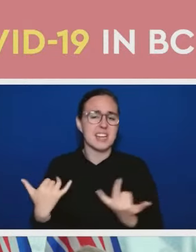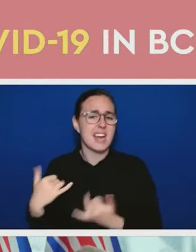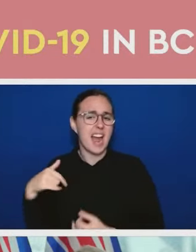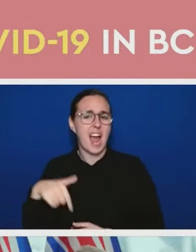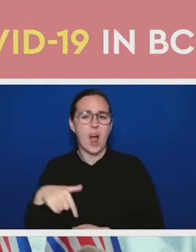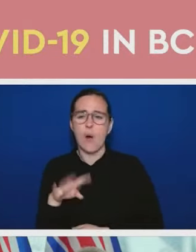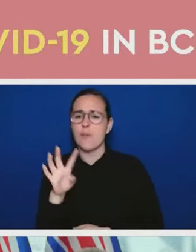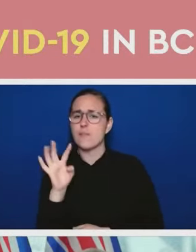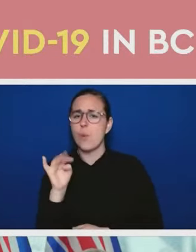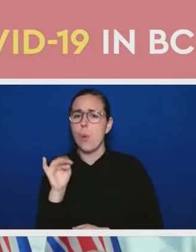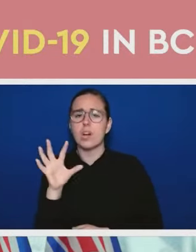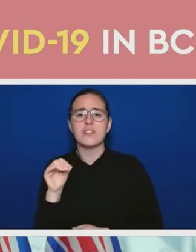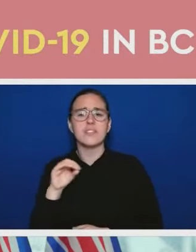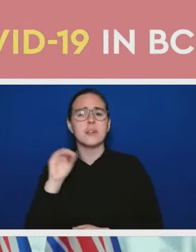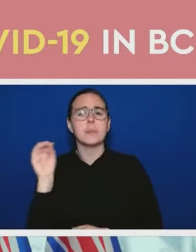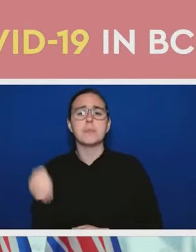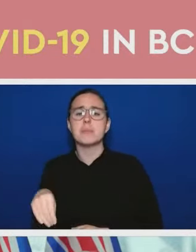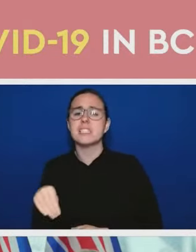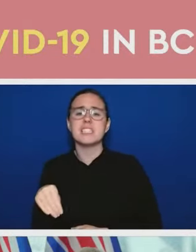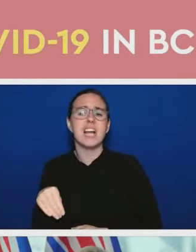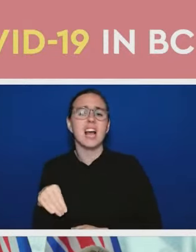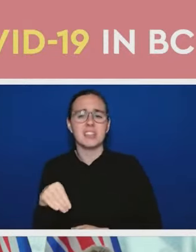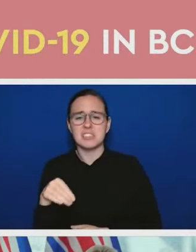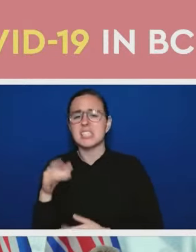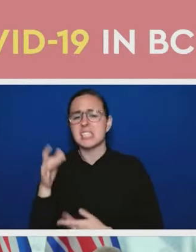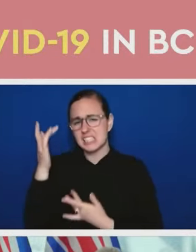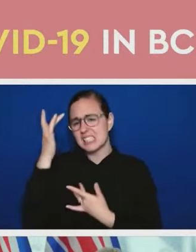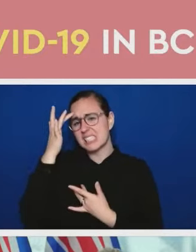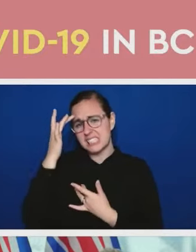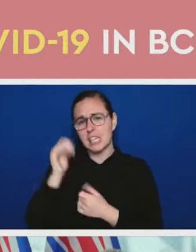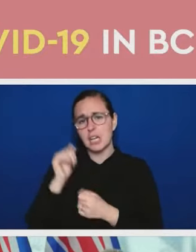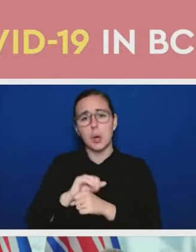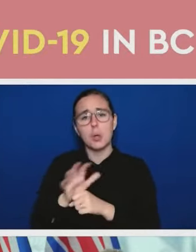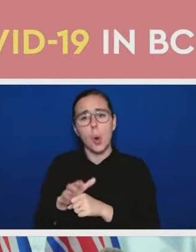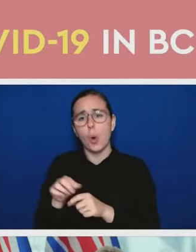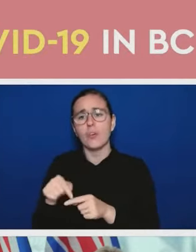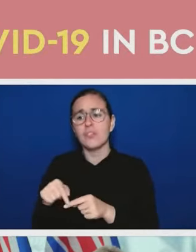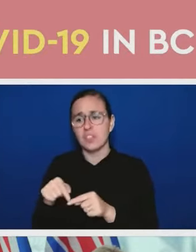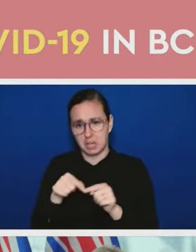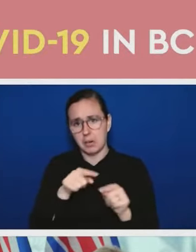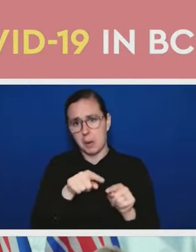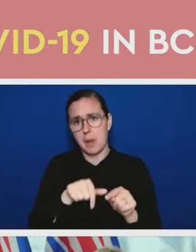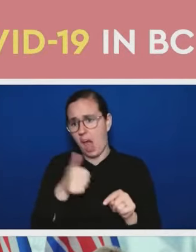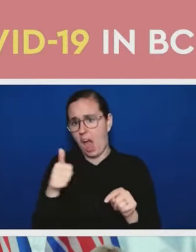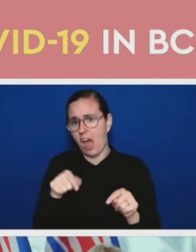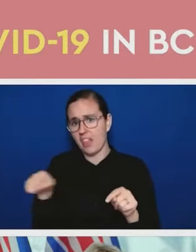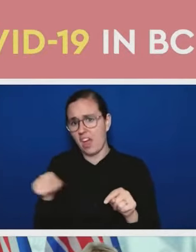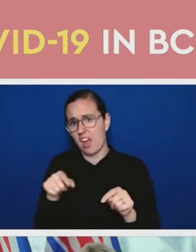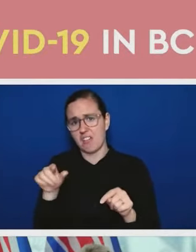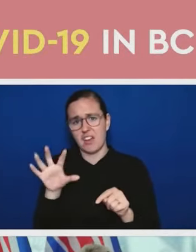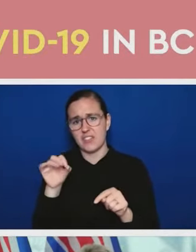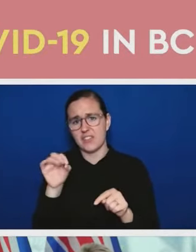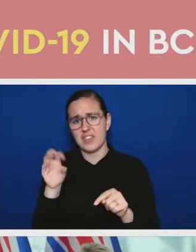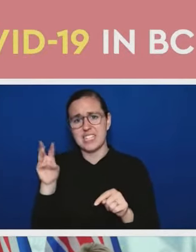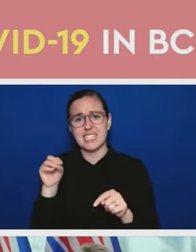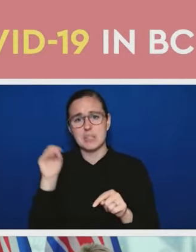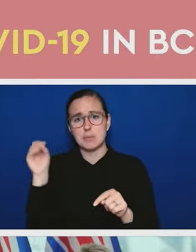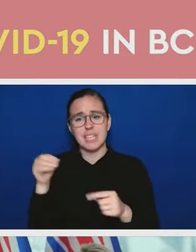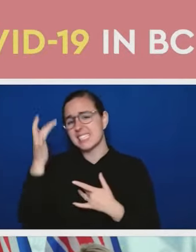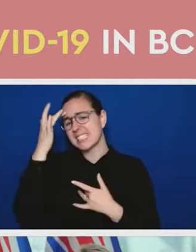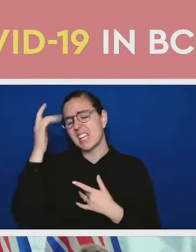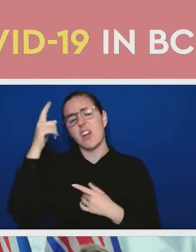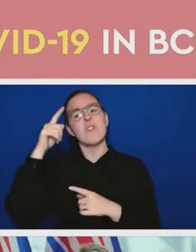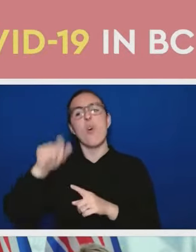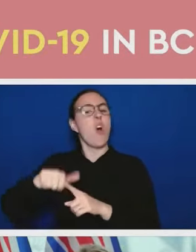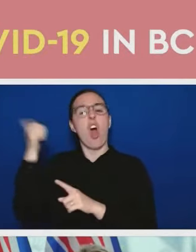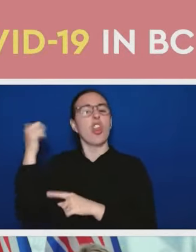that was done for another reason. And that reflects the risk in our community. The same goes for our change in how we